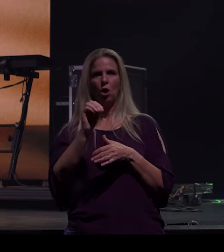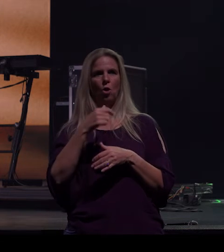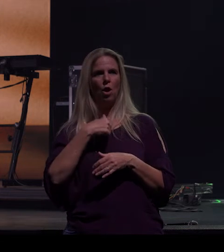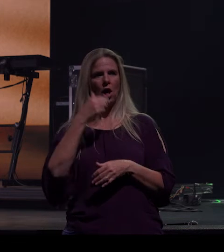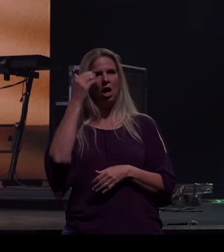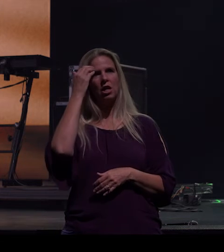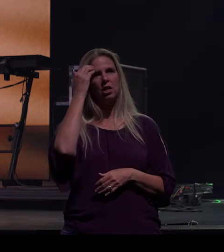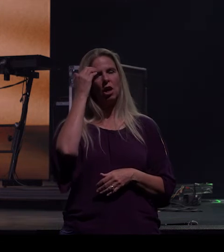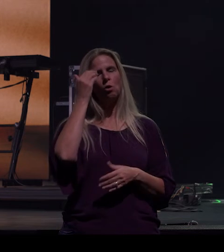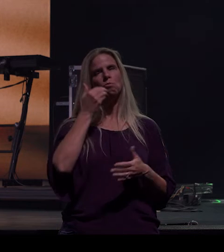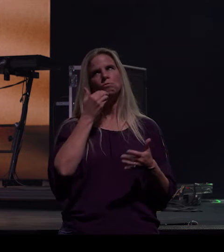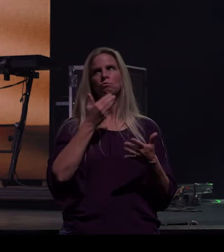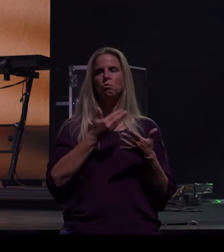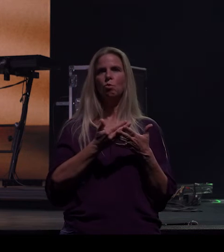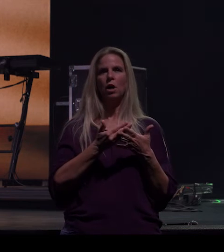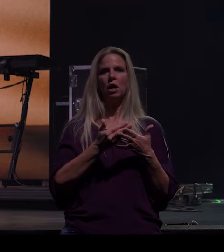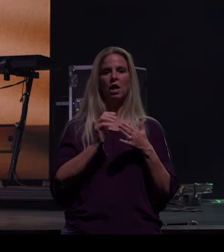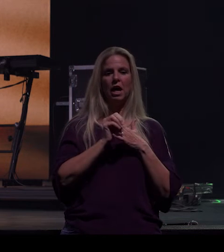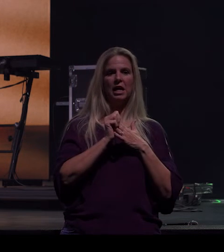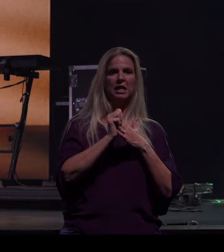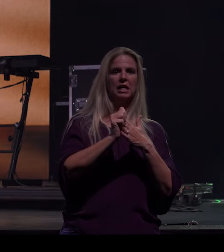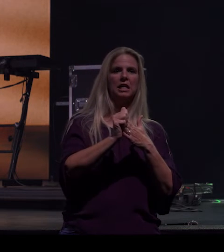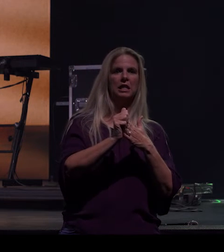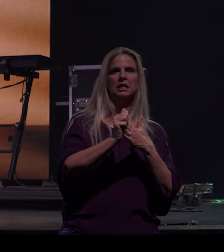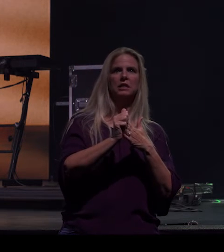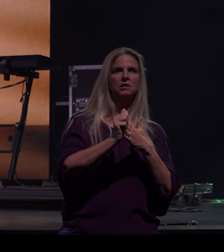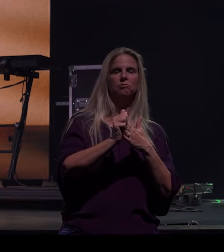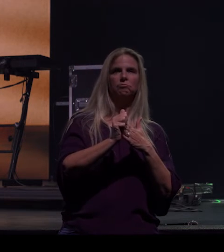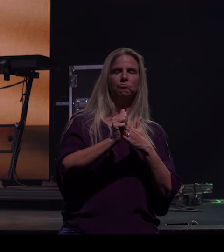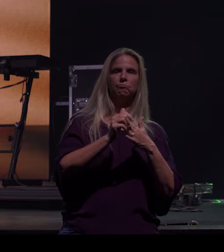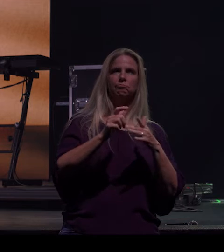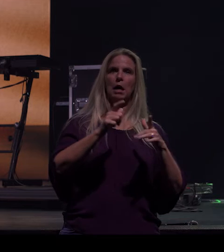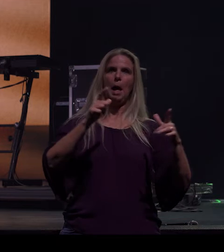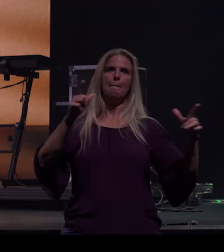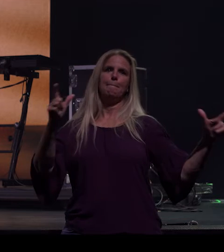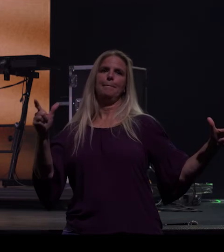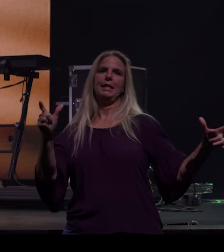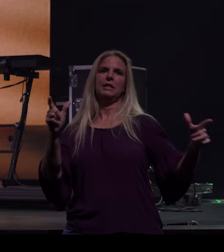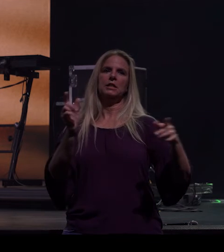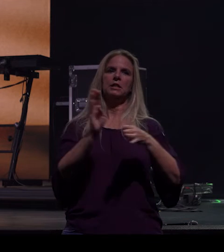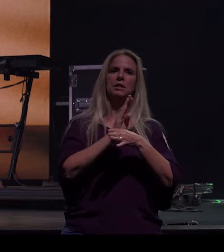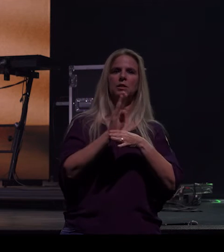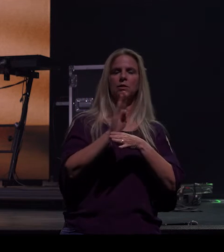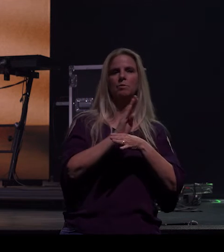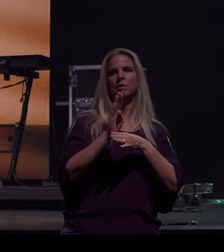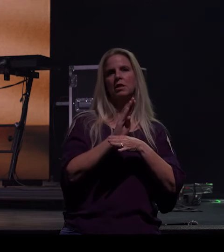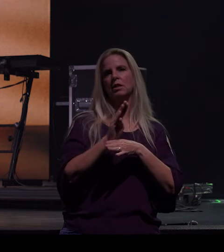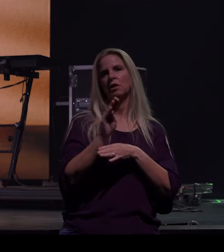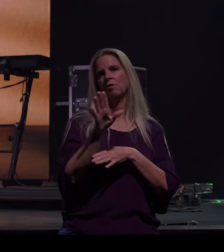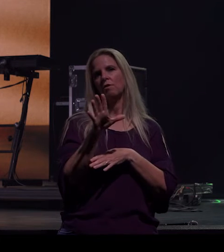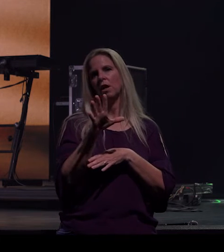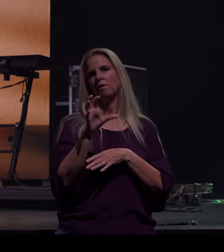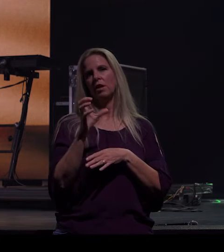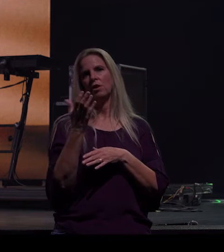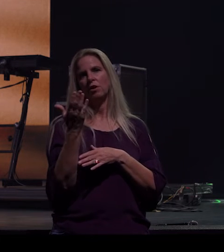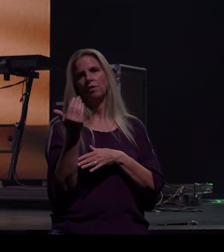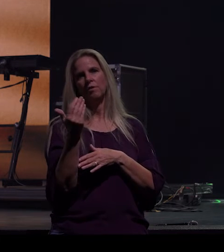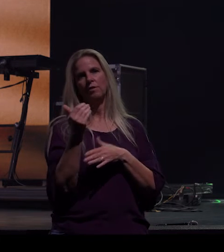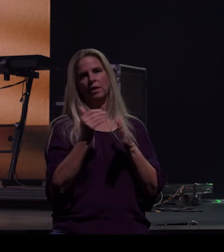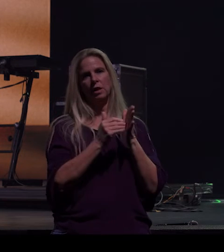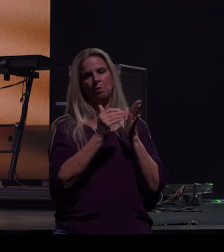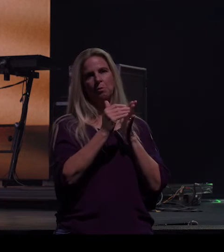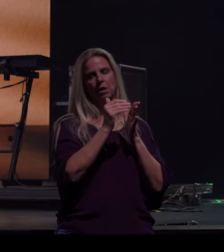and he leads a very large company. I mean, just to put it in context, it's a company that has a revenue of $550 million, and